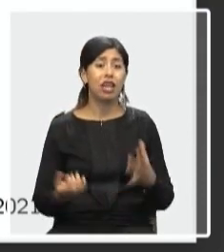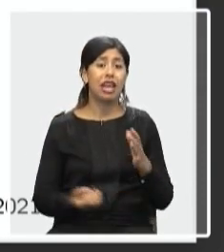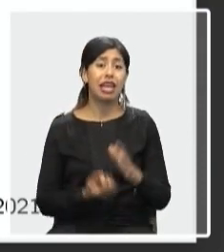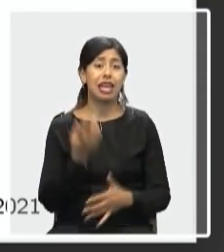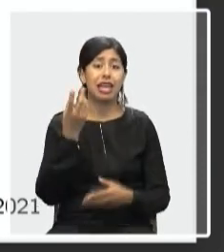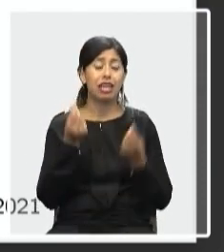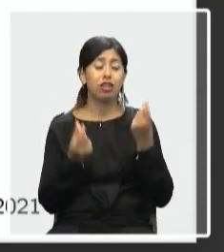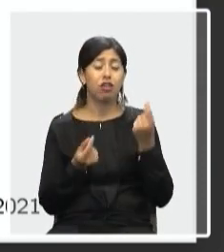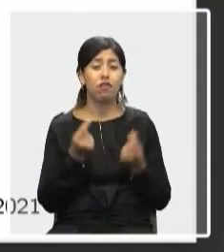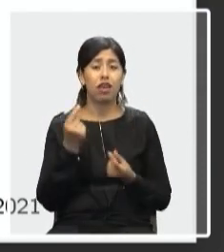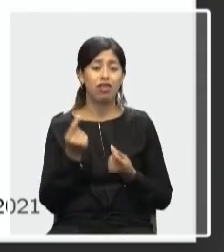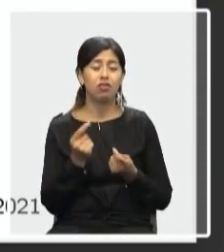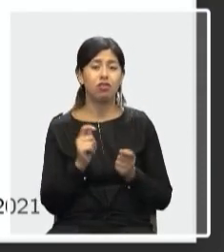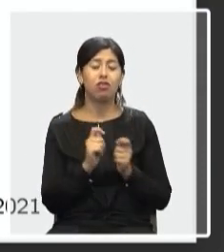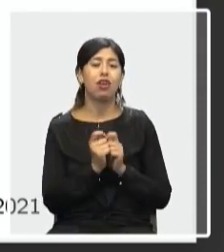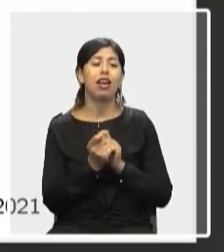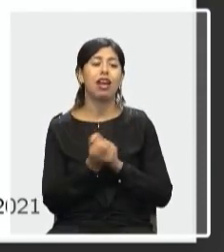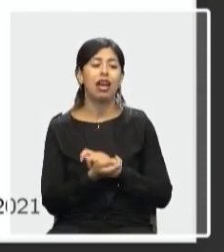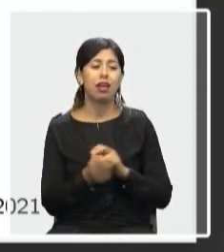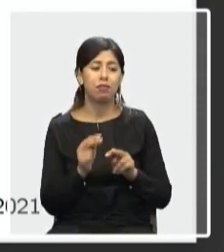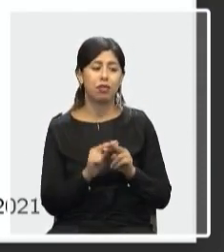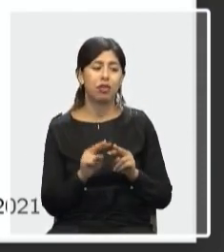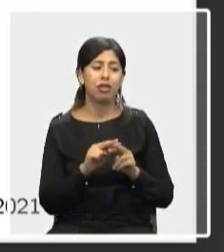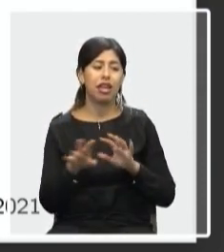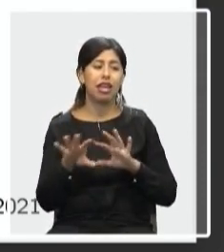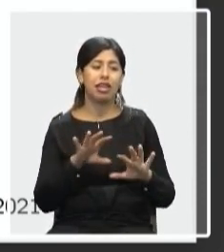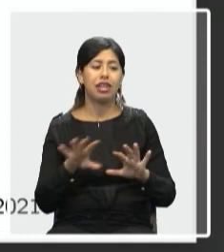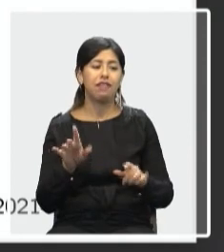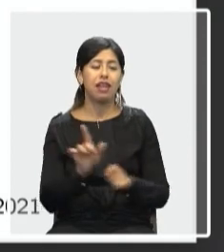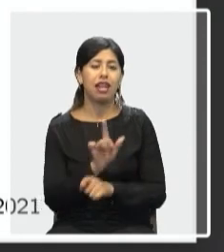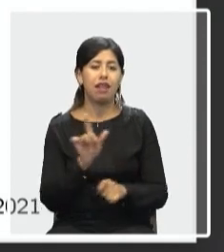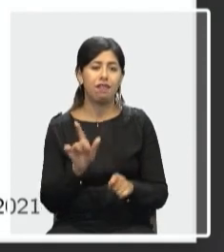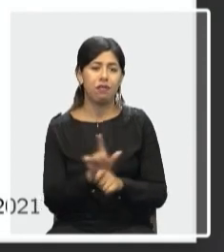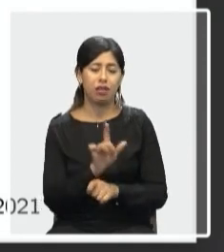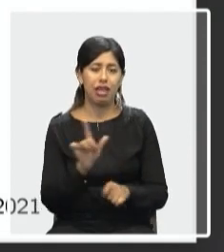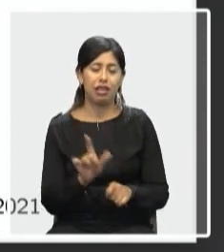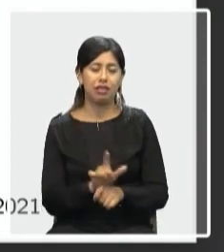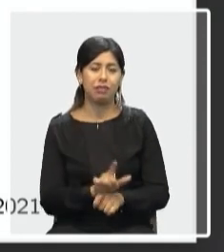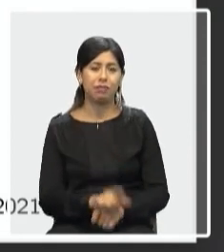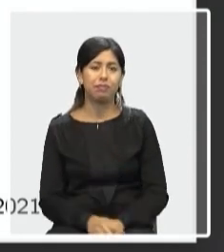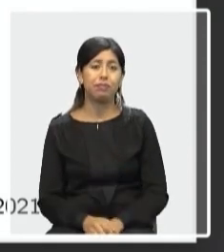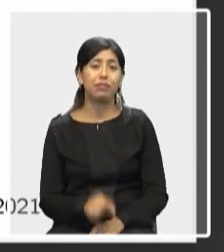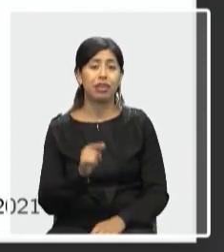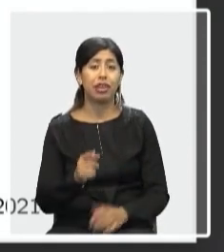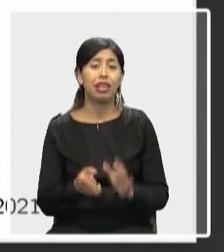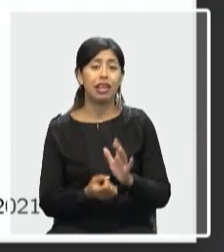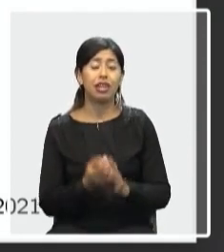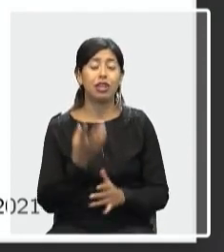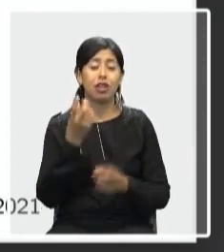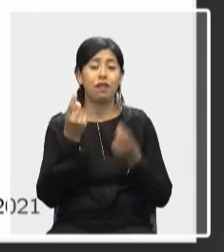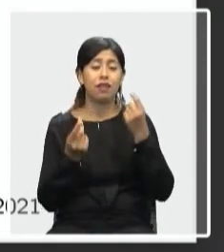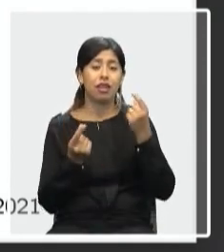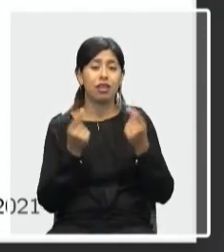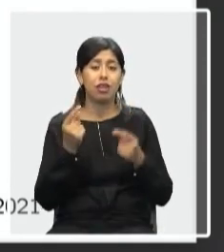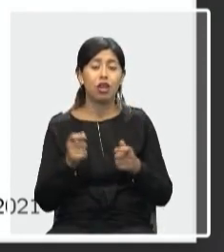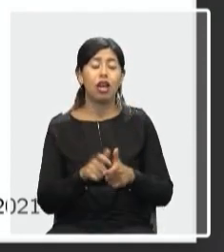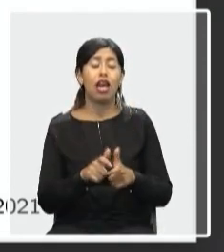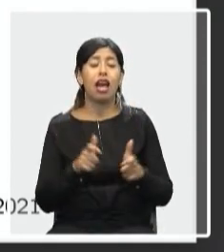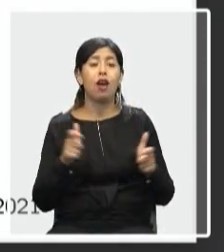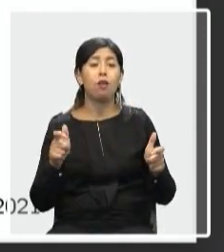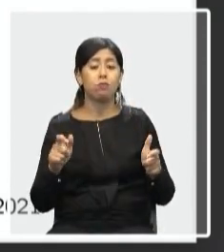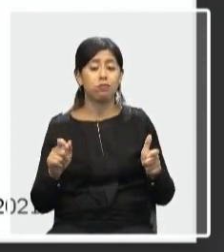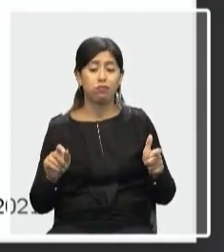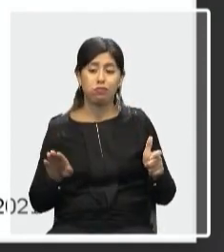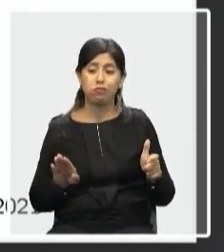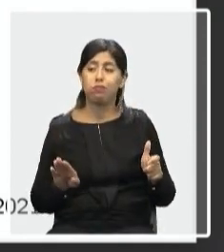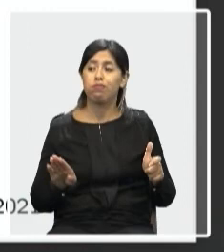economic activity. And you can be sure that those innovations will augment the workers who are working from home, allowing them to be more productive, to communicate